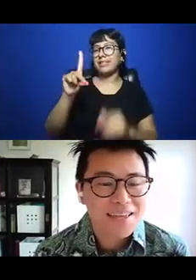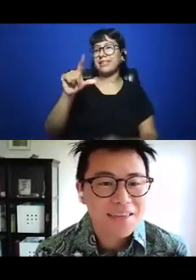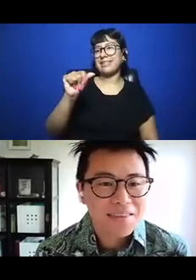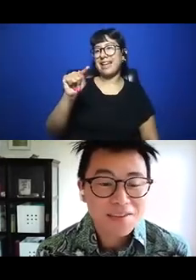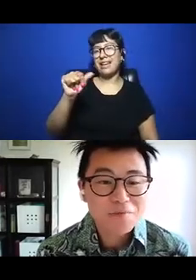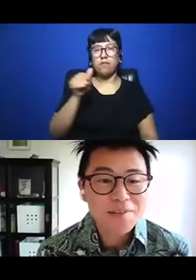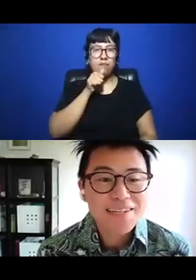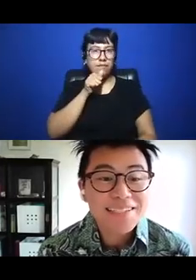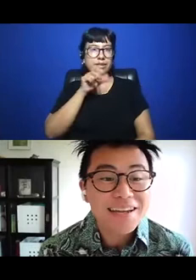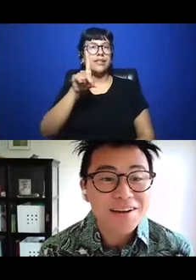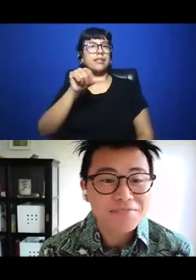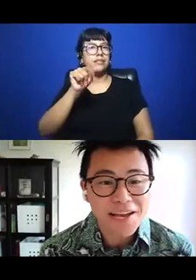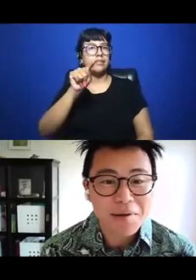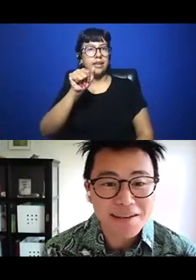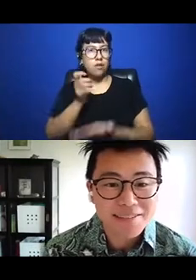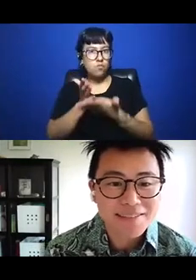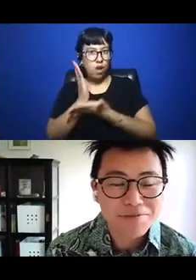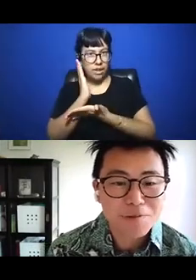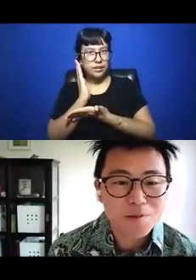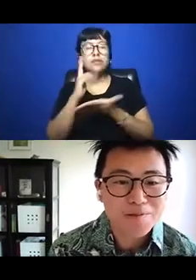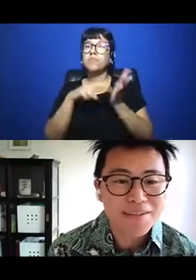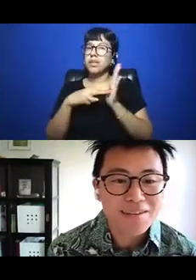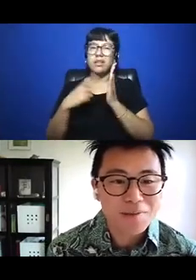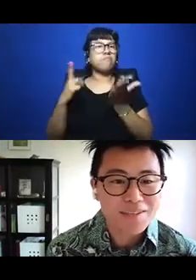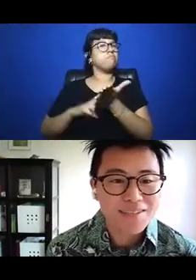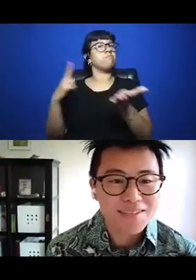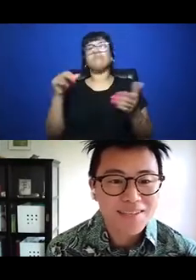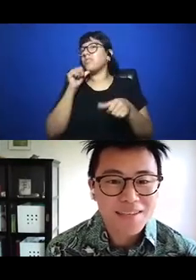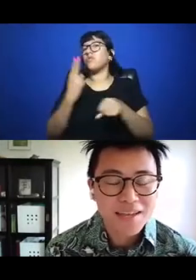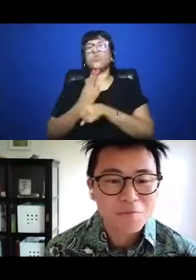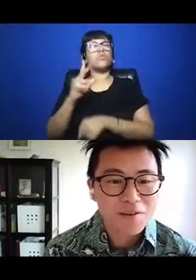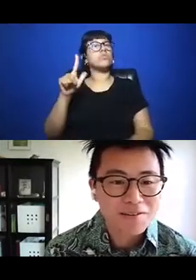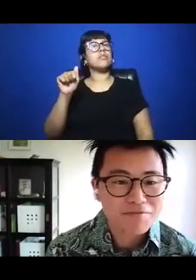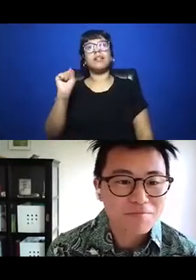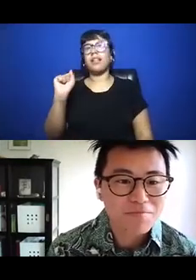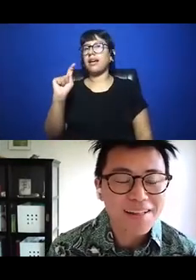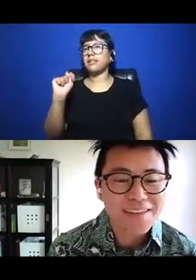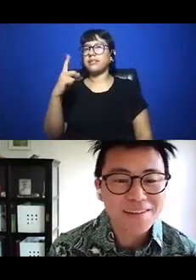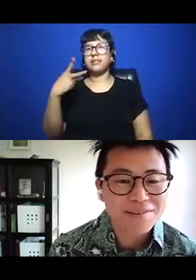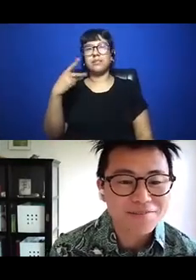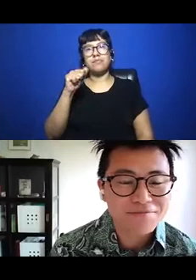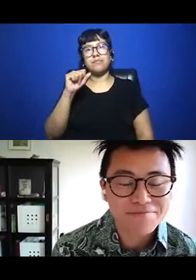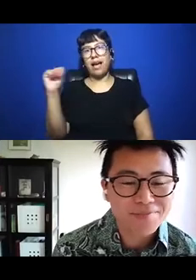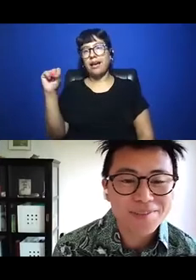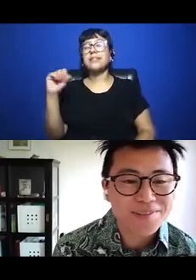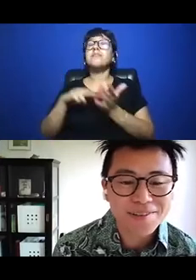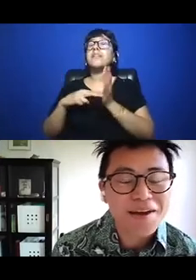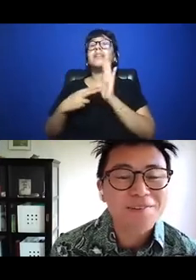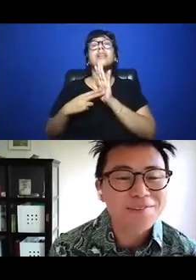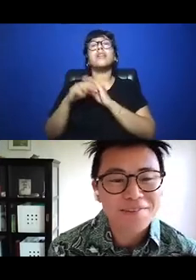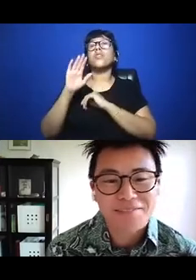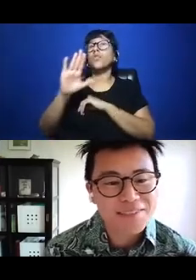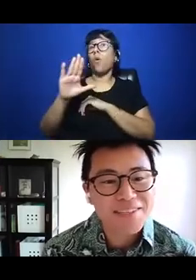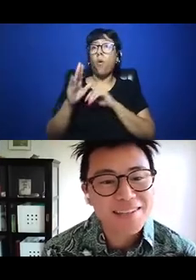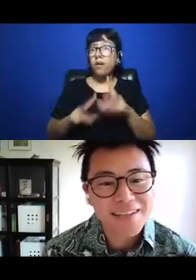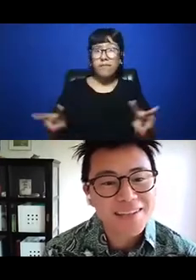rights, then you would need to get off LastPass if you were using it, because it would have violated your